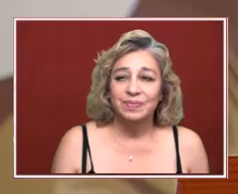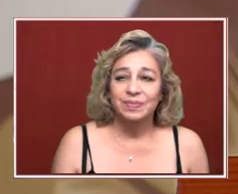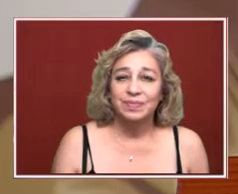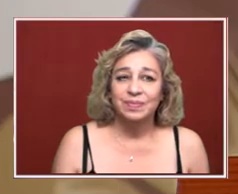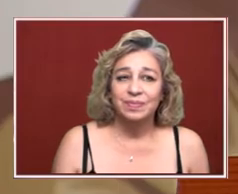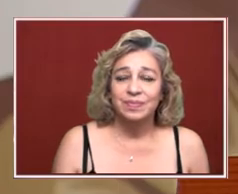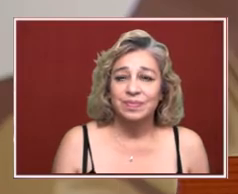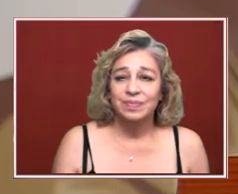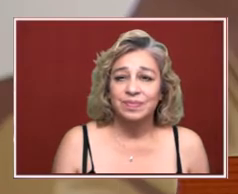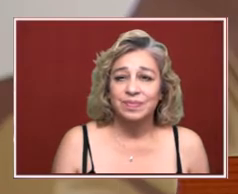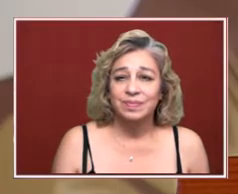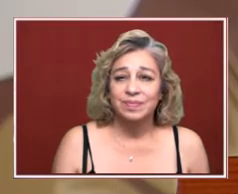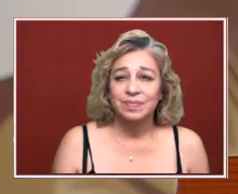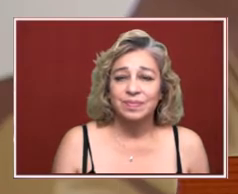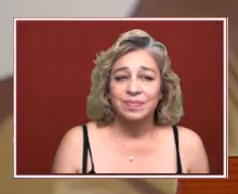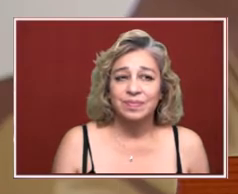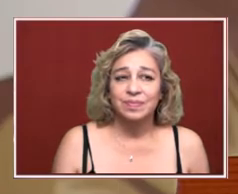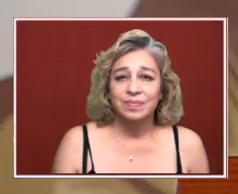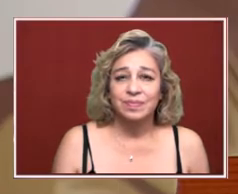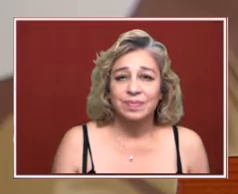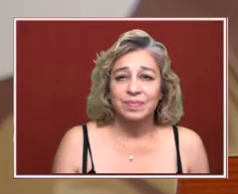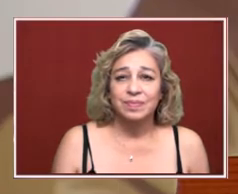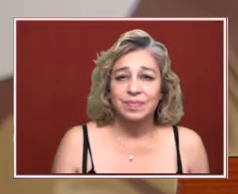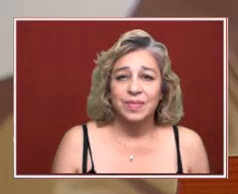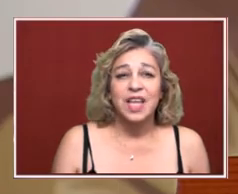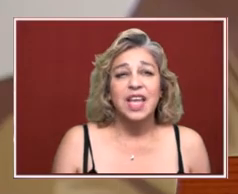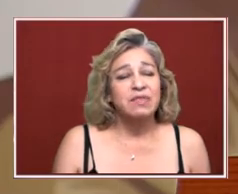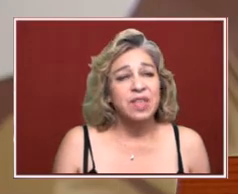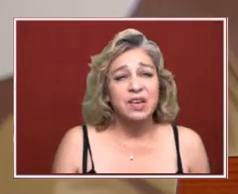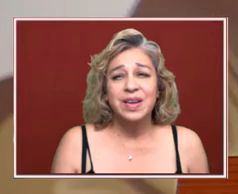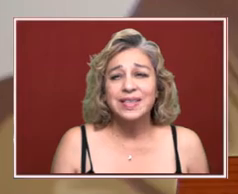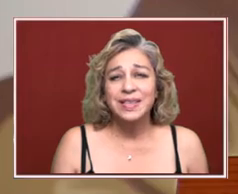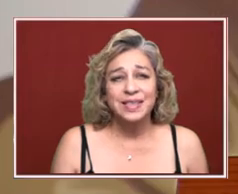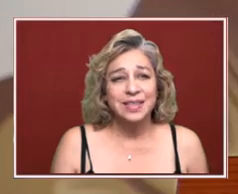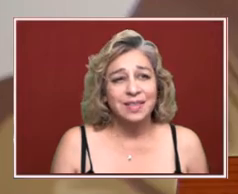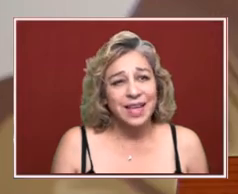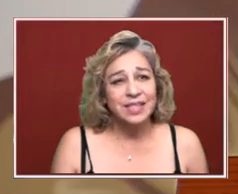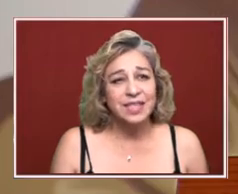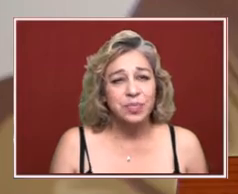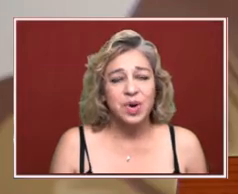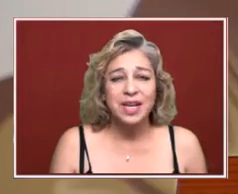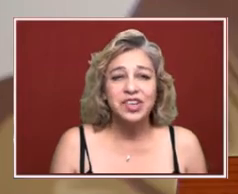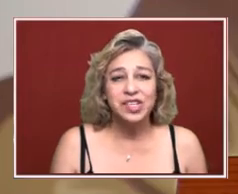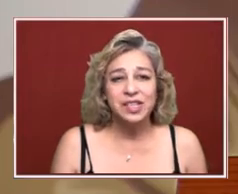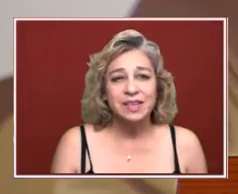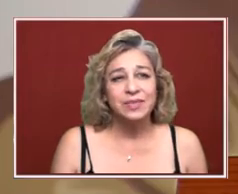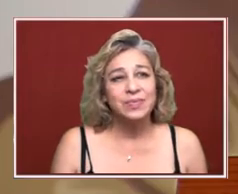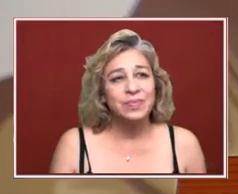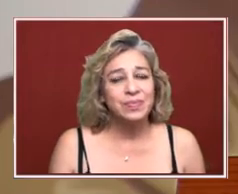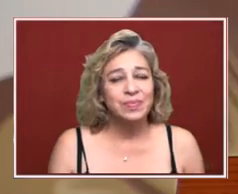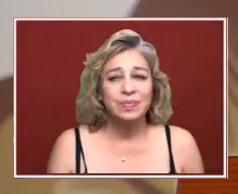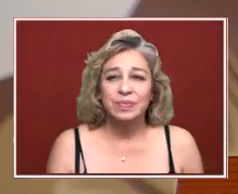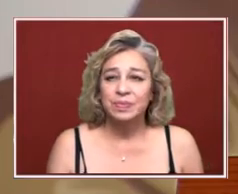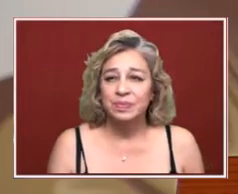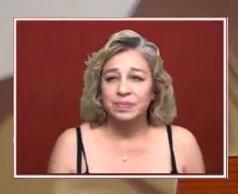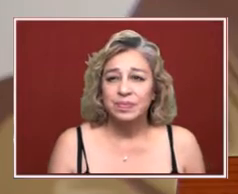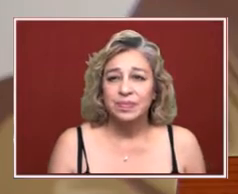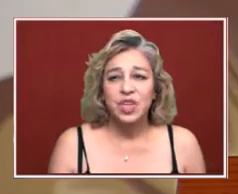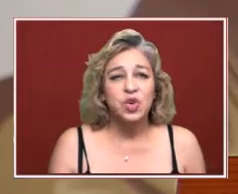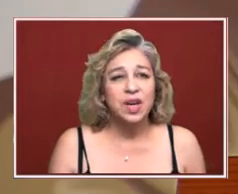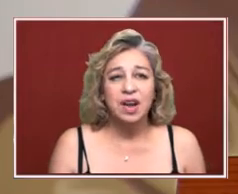Si no hay esa separación, if there isn't that separation, no se